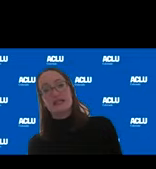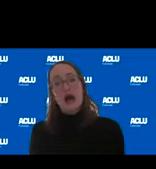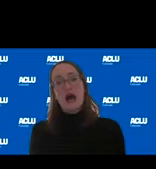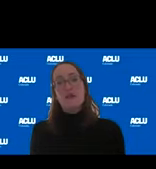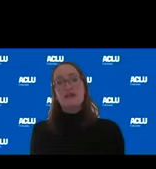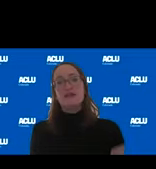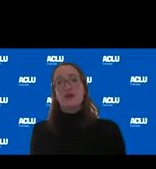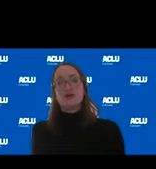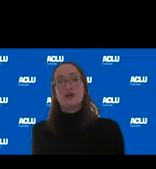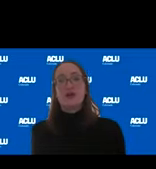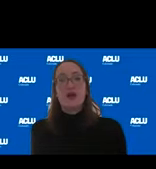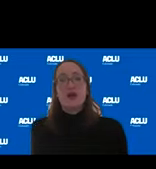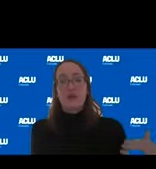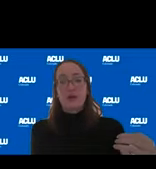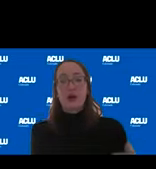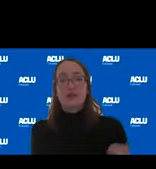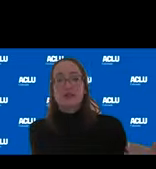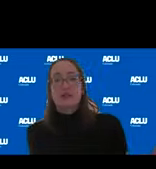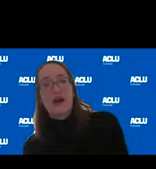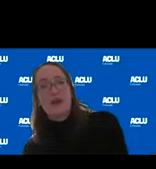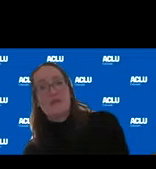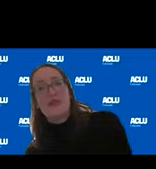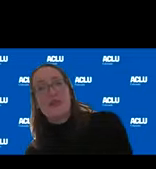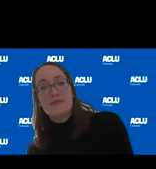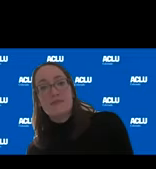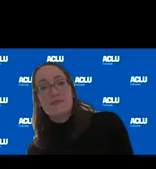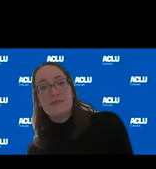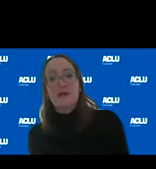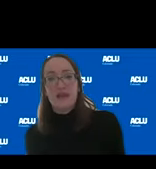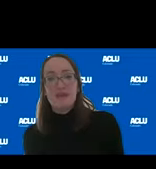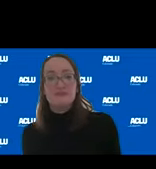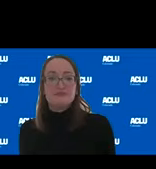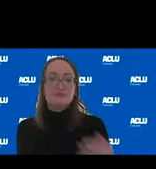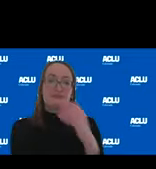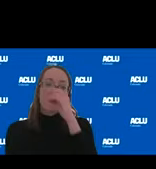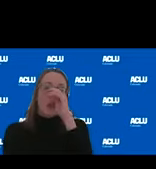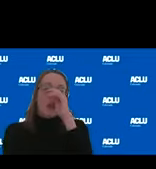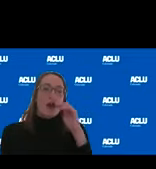ballot. And also that requires them to qualify.